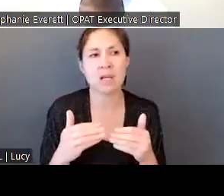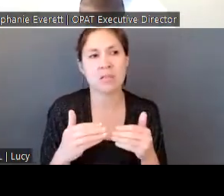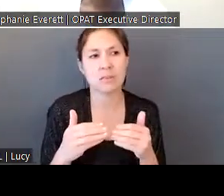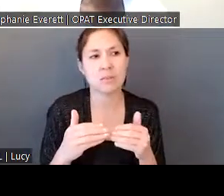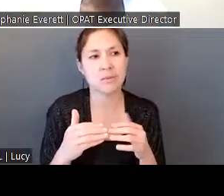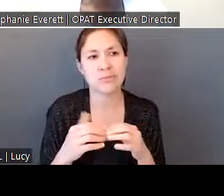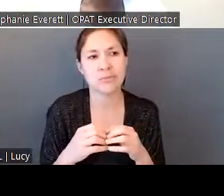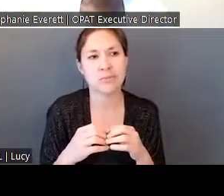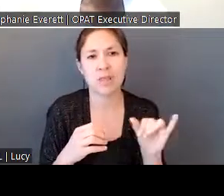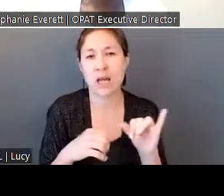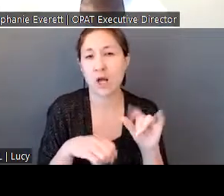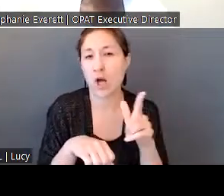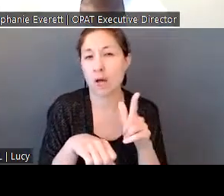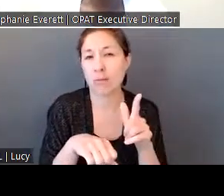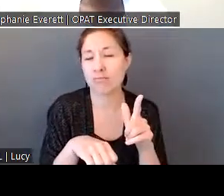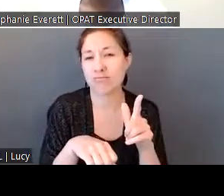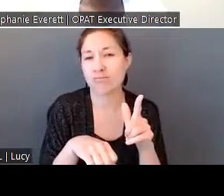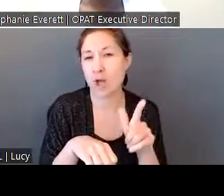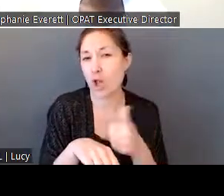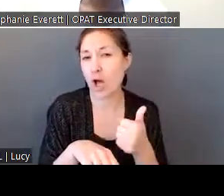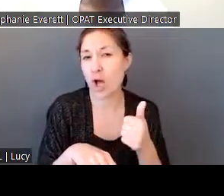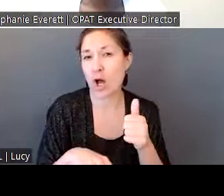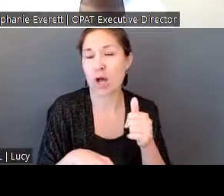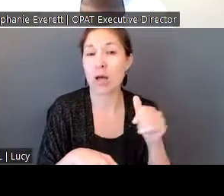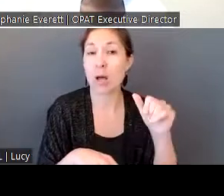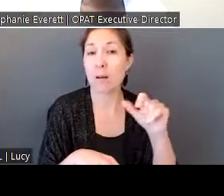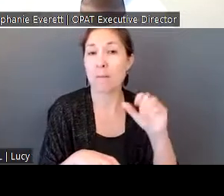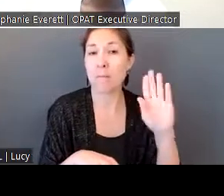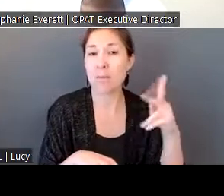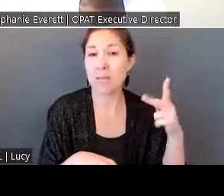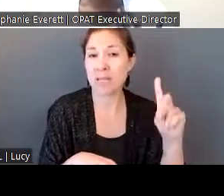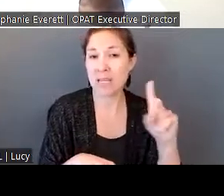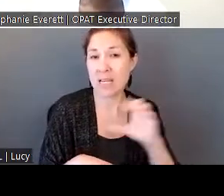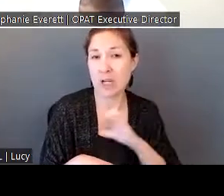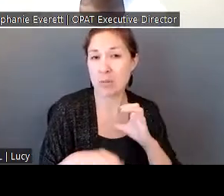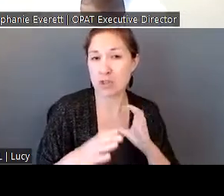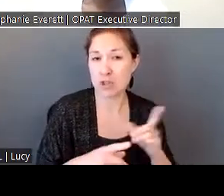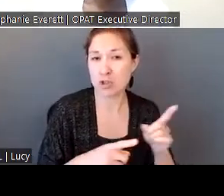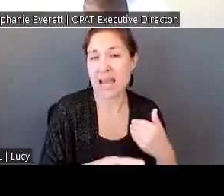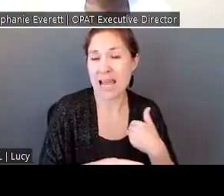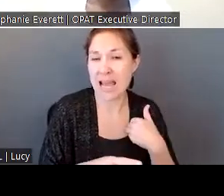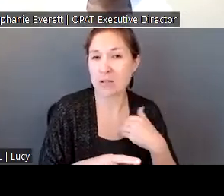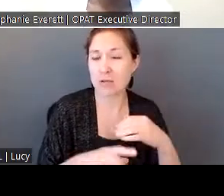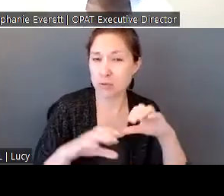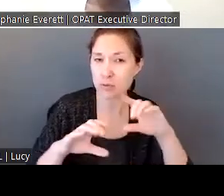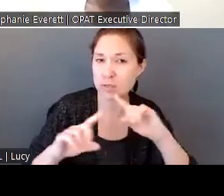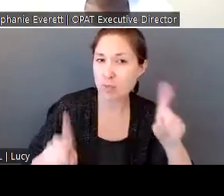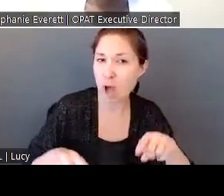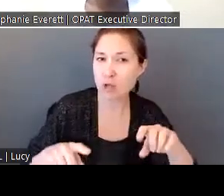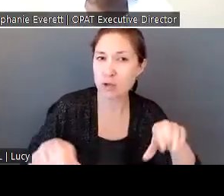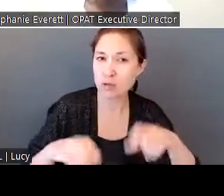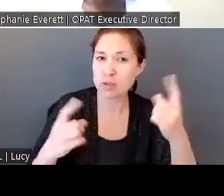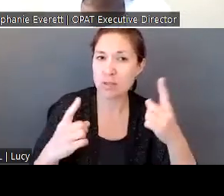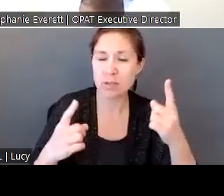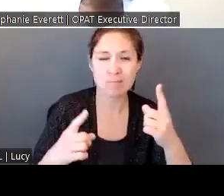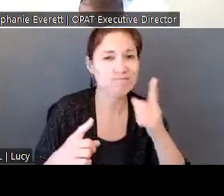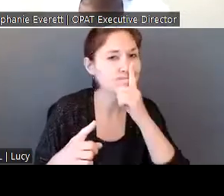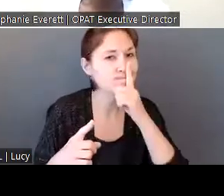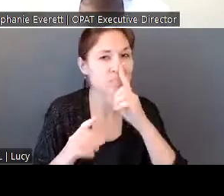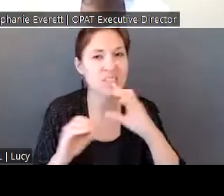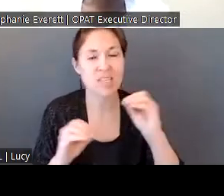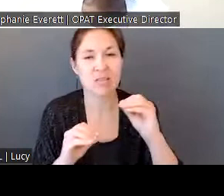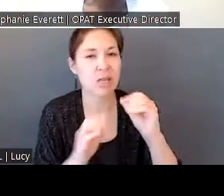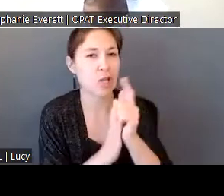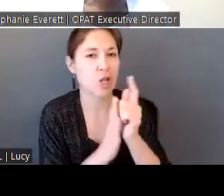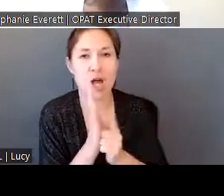the police commissioner has, there is no statute, there's nothing in the ordinance that tells us how long they